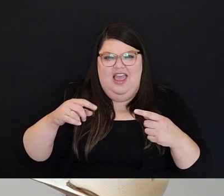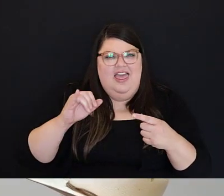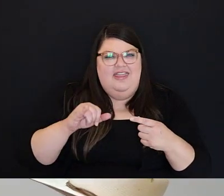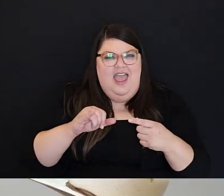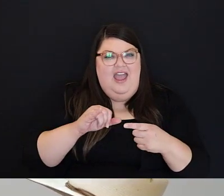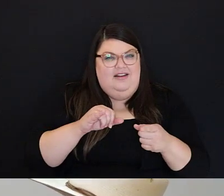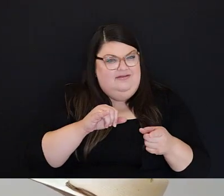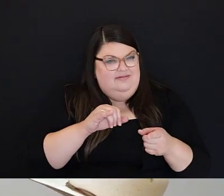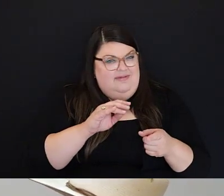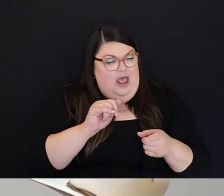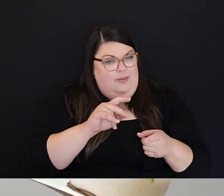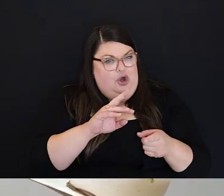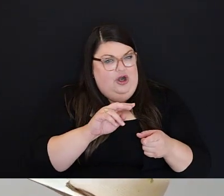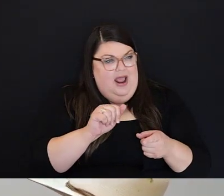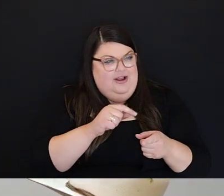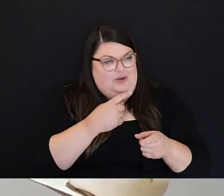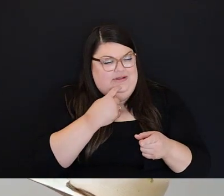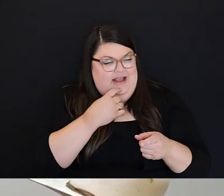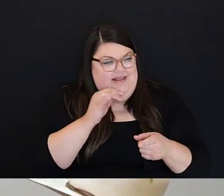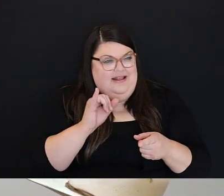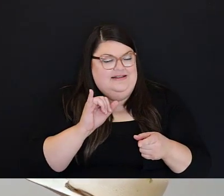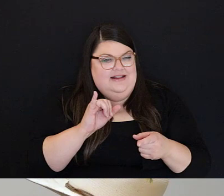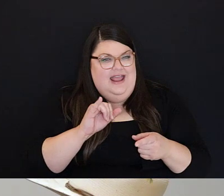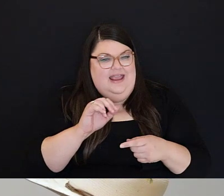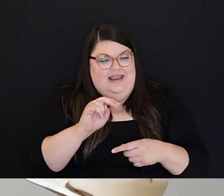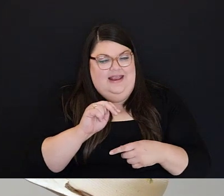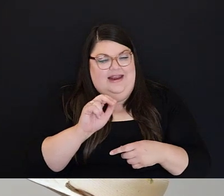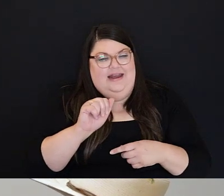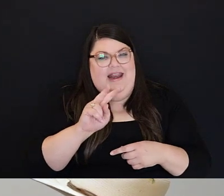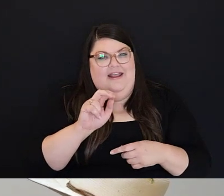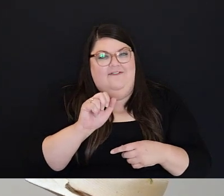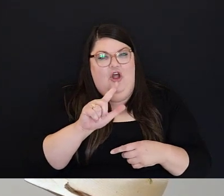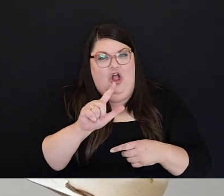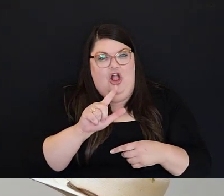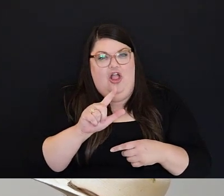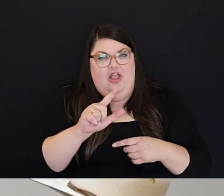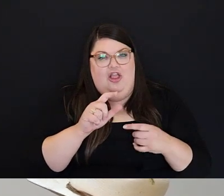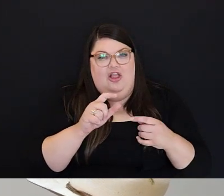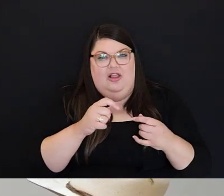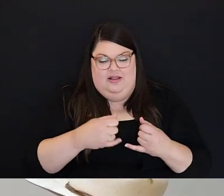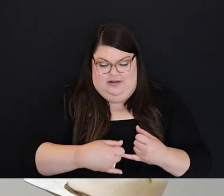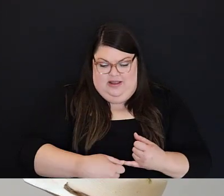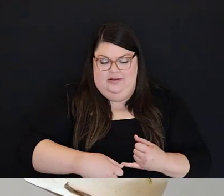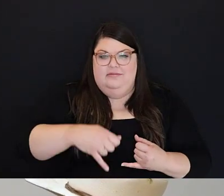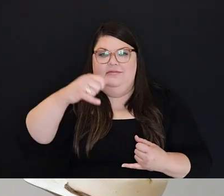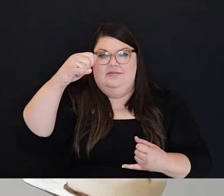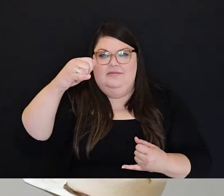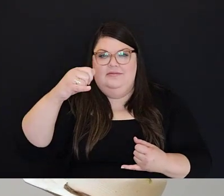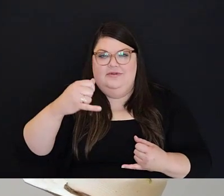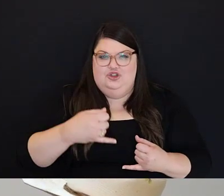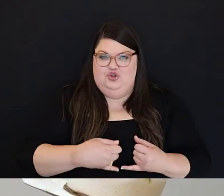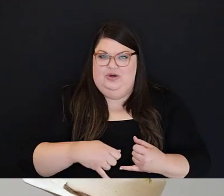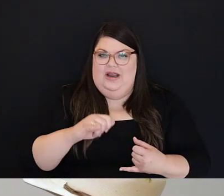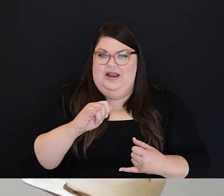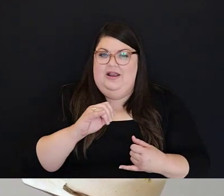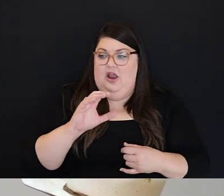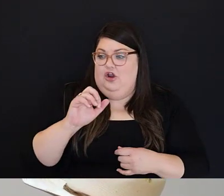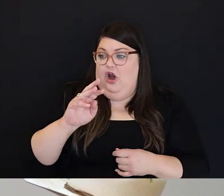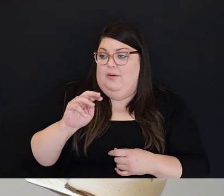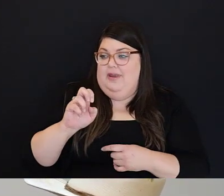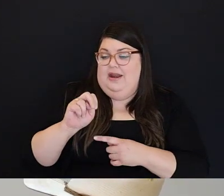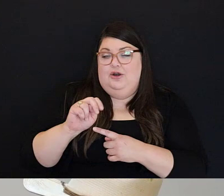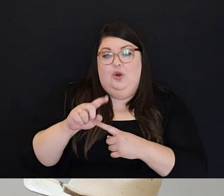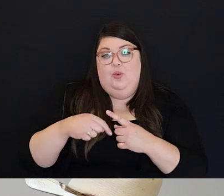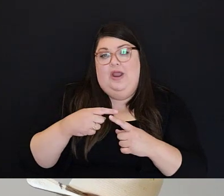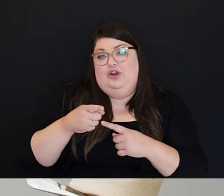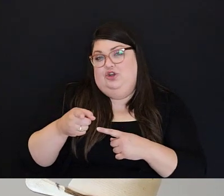you refer to them as a kind of like a navel string, and Carmen, when we were